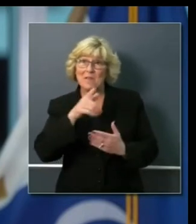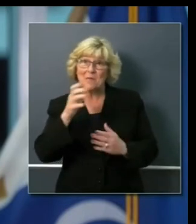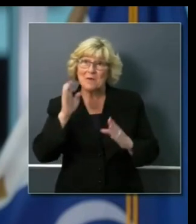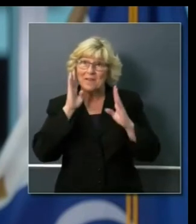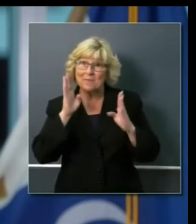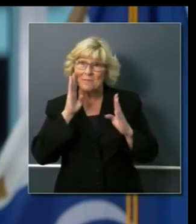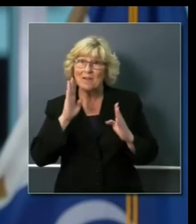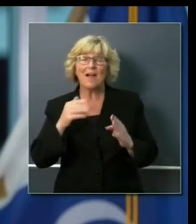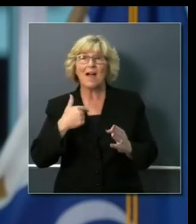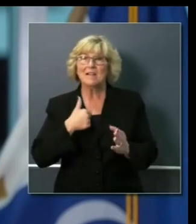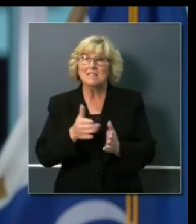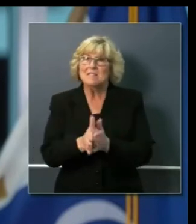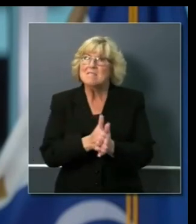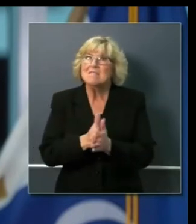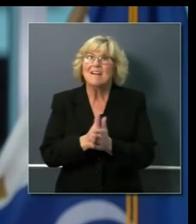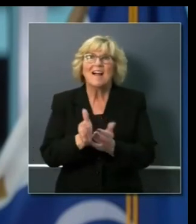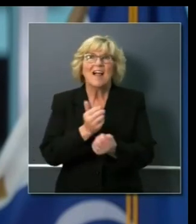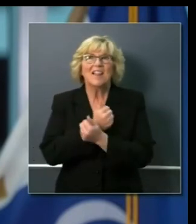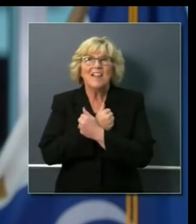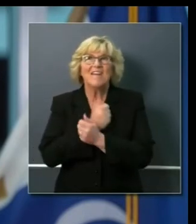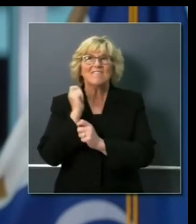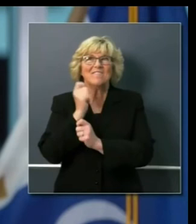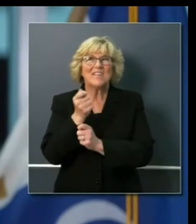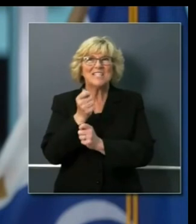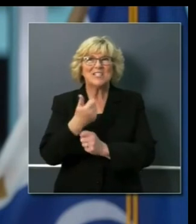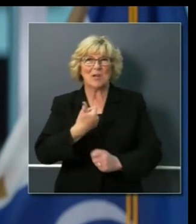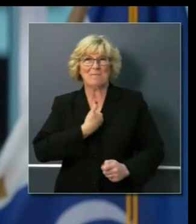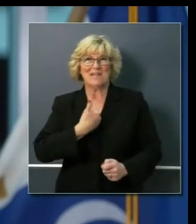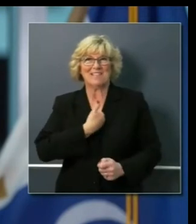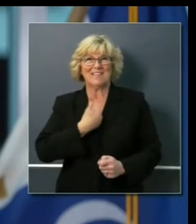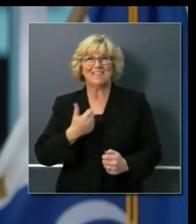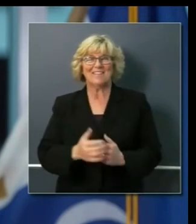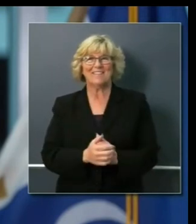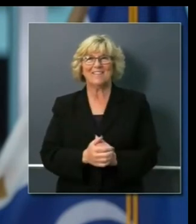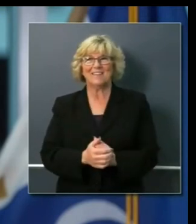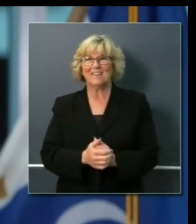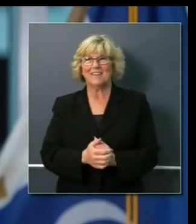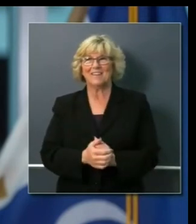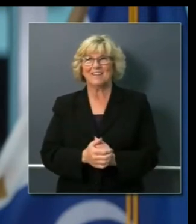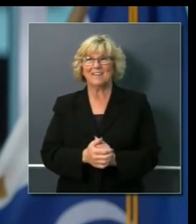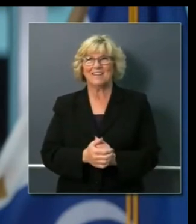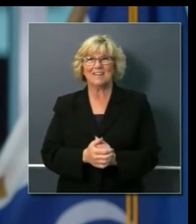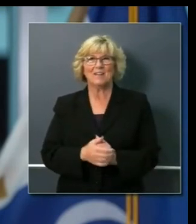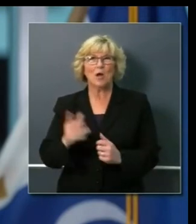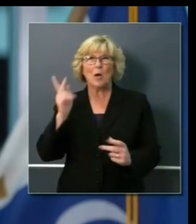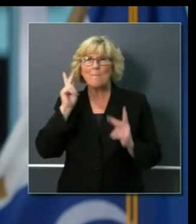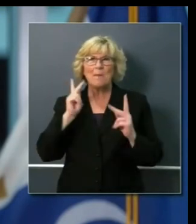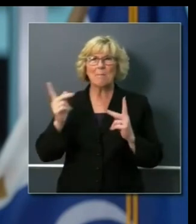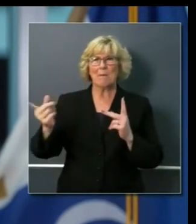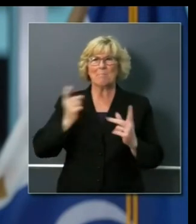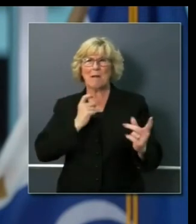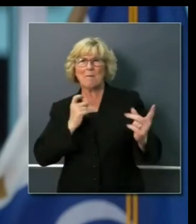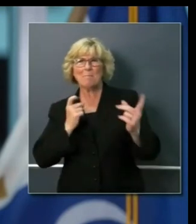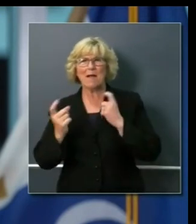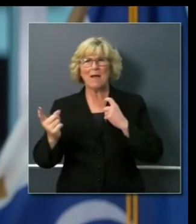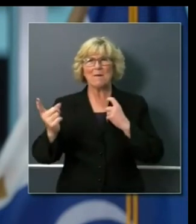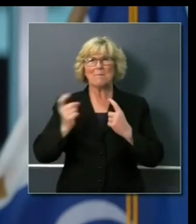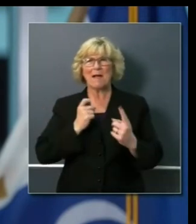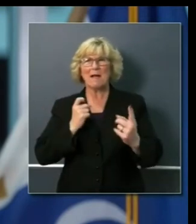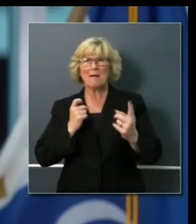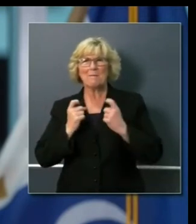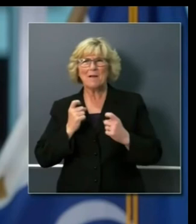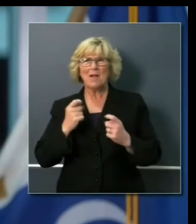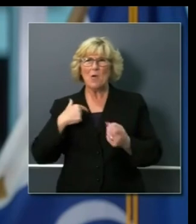I'm passionate about fishing myself, and I am getting inundated by people that are concerned that